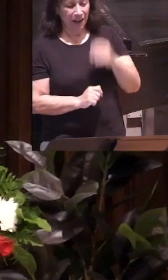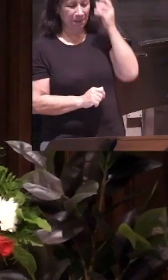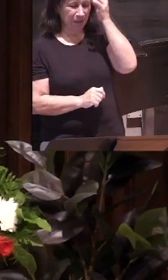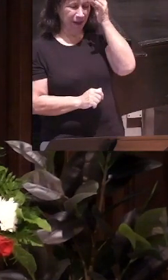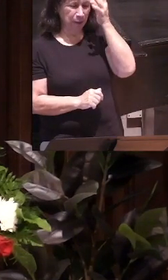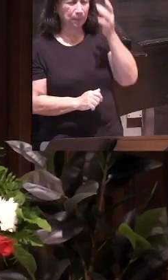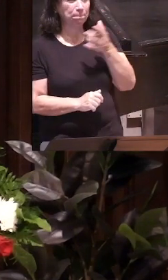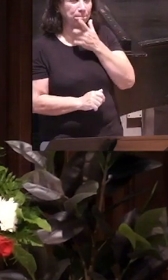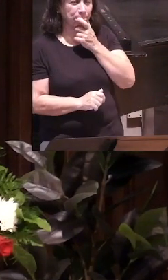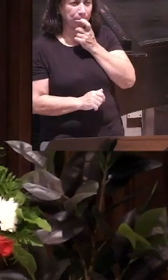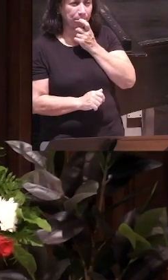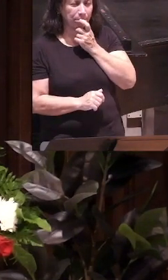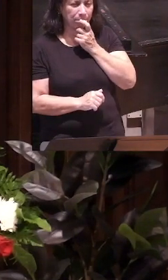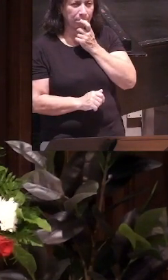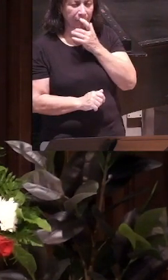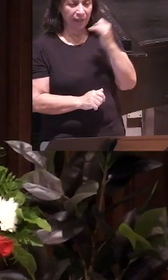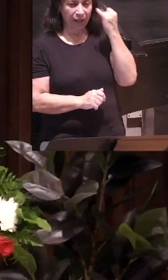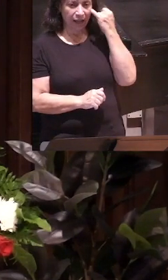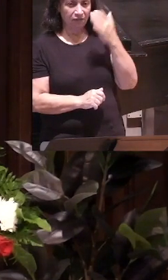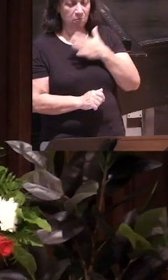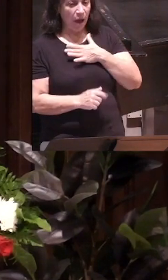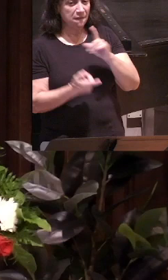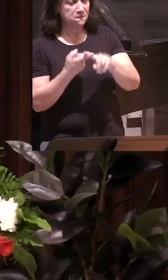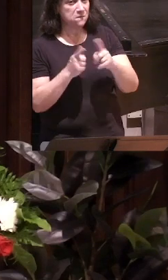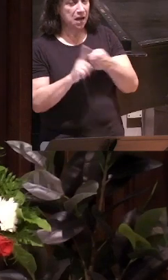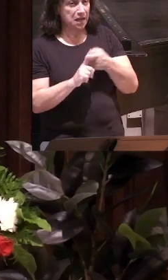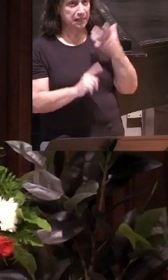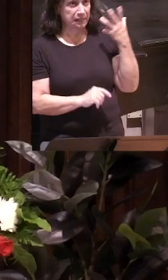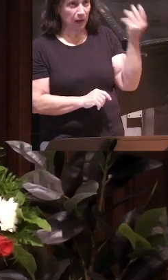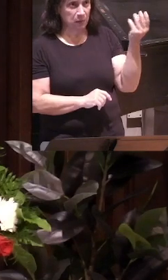think, if my friend is out there,